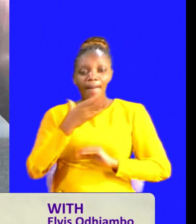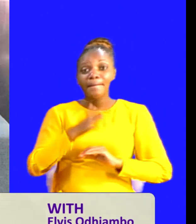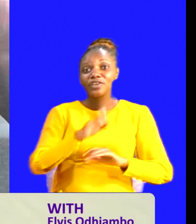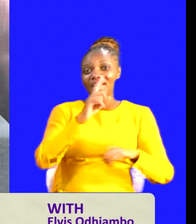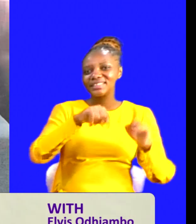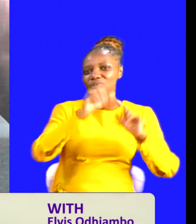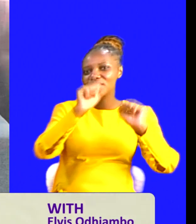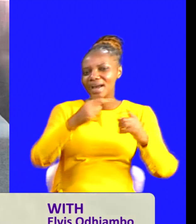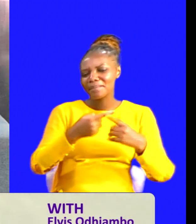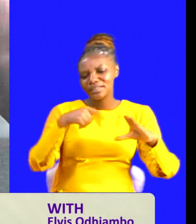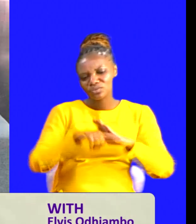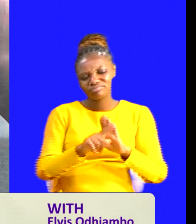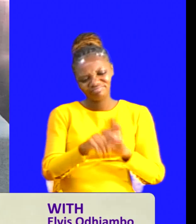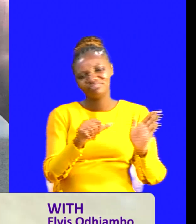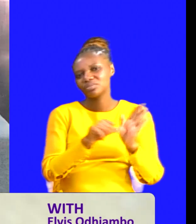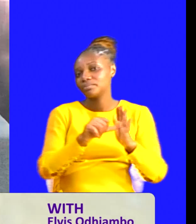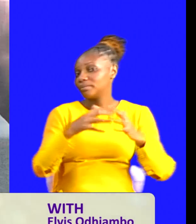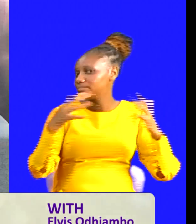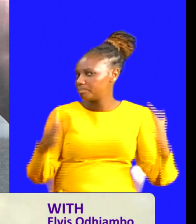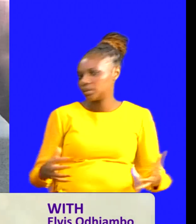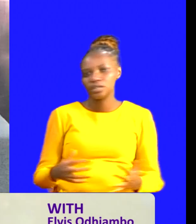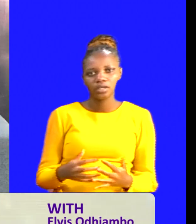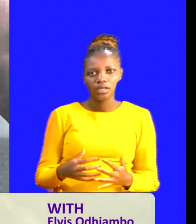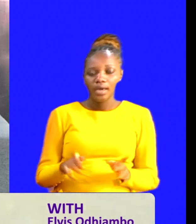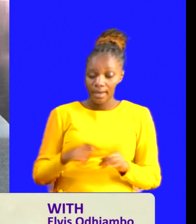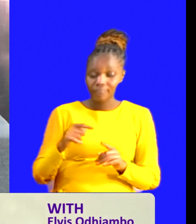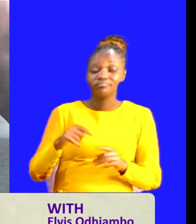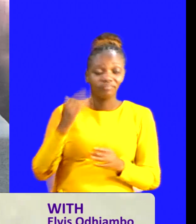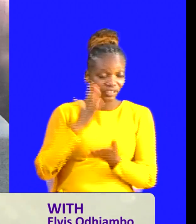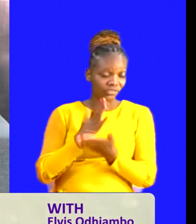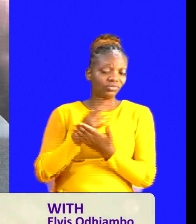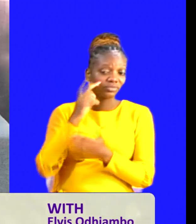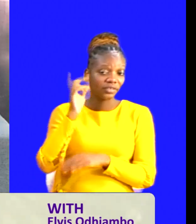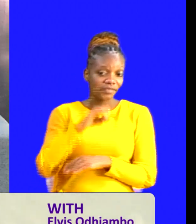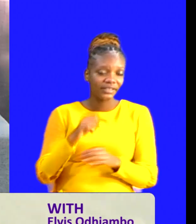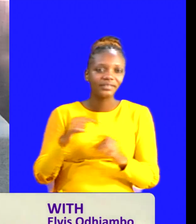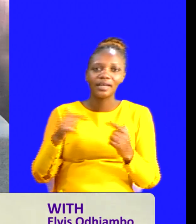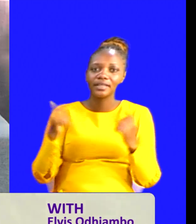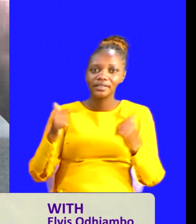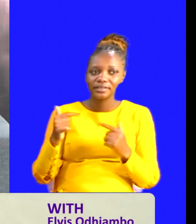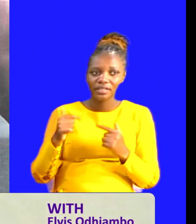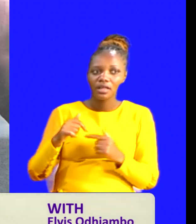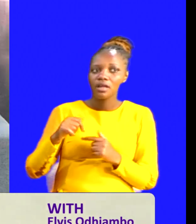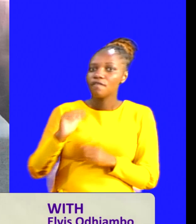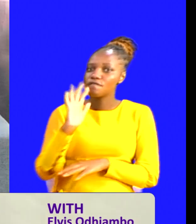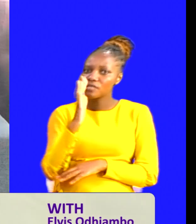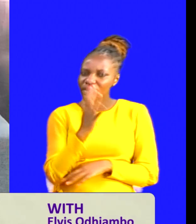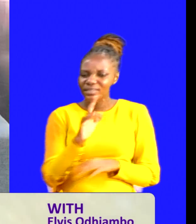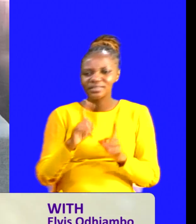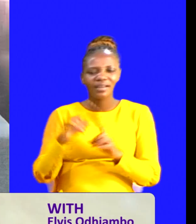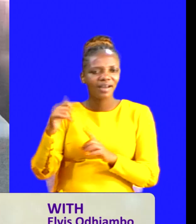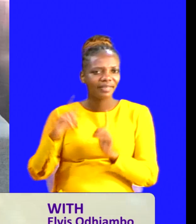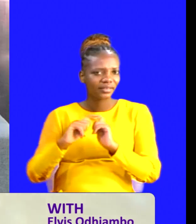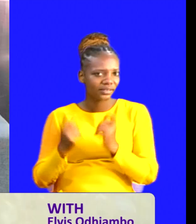again scoring is a problem, and we've seen that against the way they had to bounce back against Nottingham Forest. bouncing back again. You know, the way they suffered